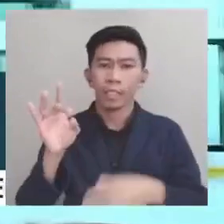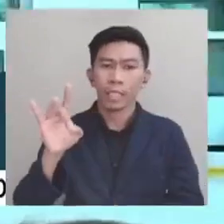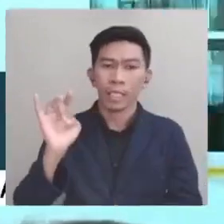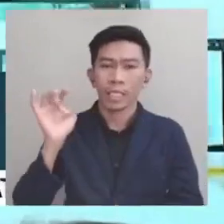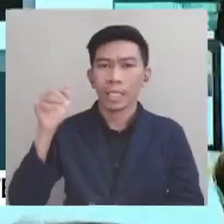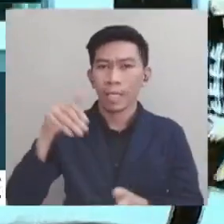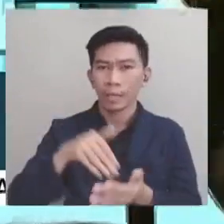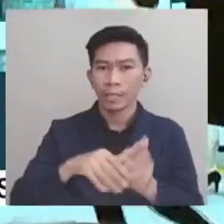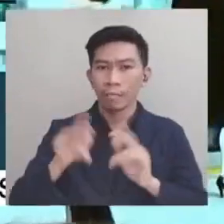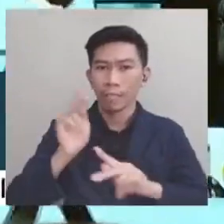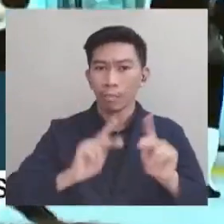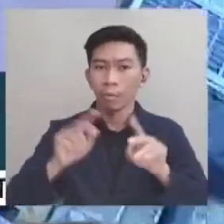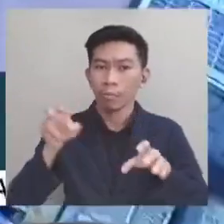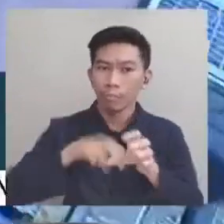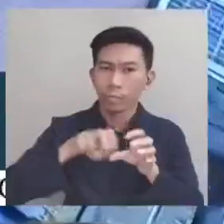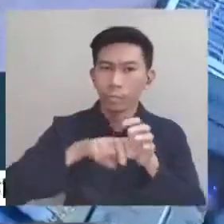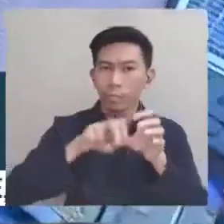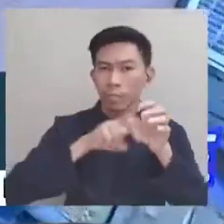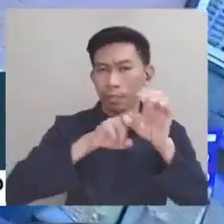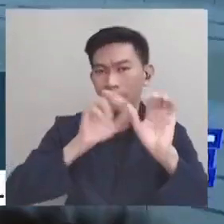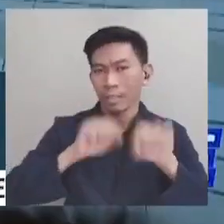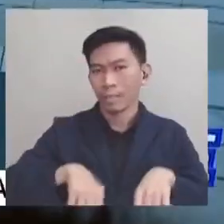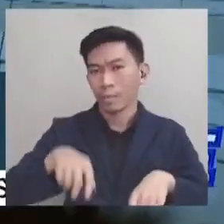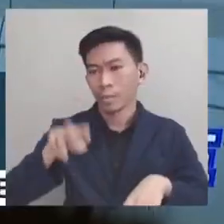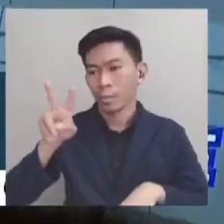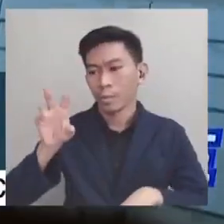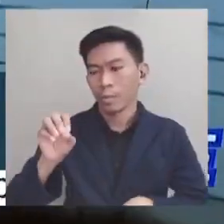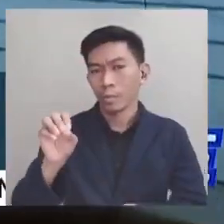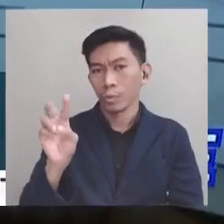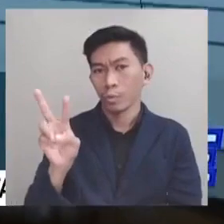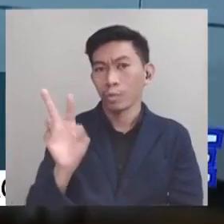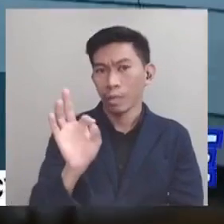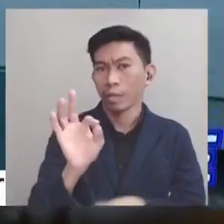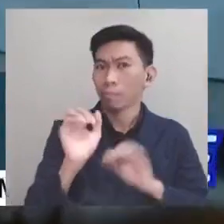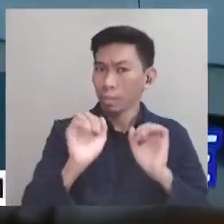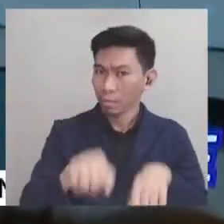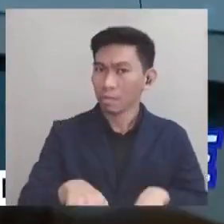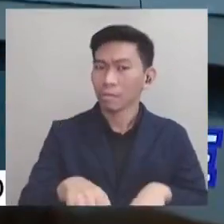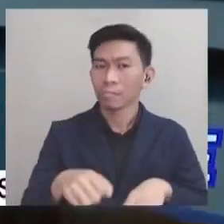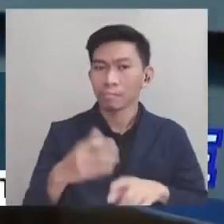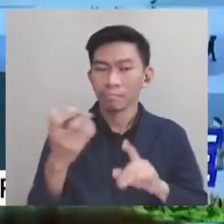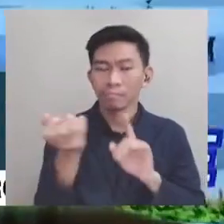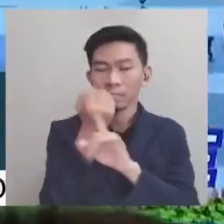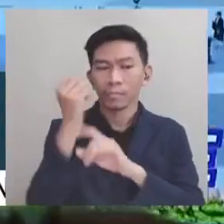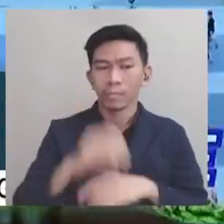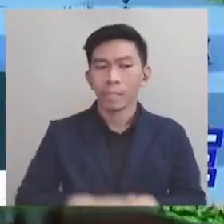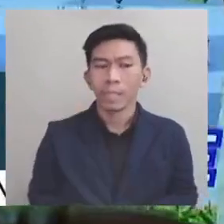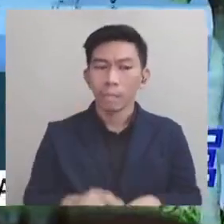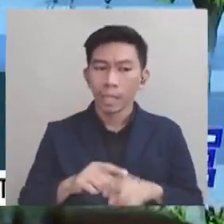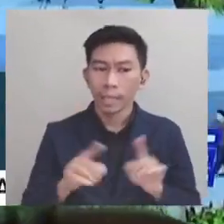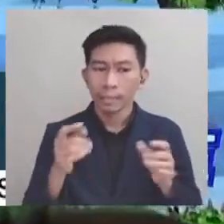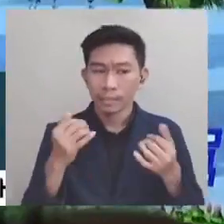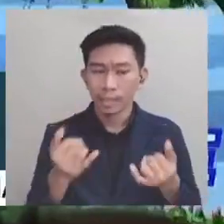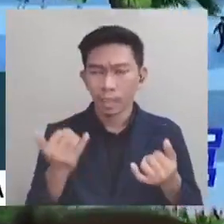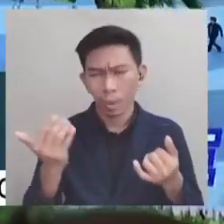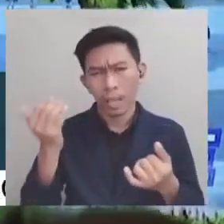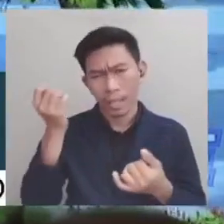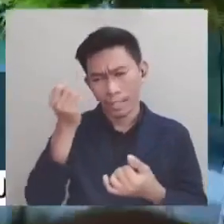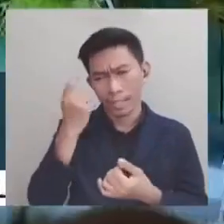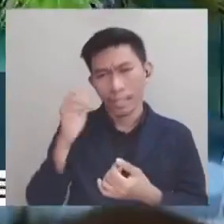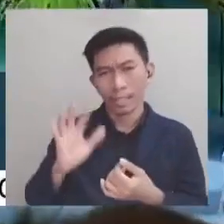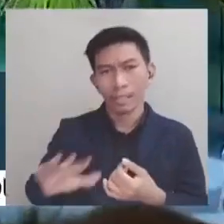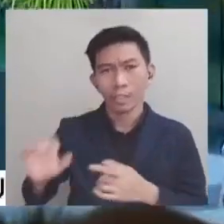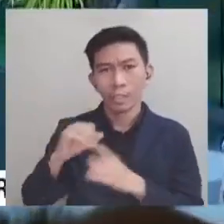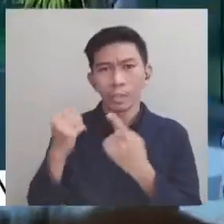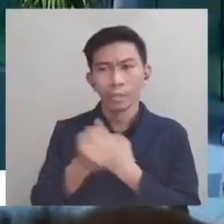daily by 2029. While that is the case, we must also recognize the plight of informal settler families